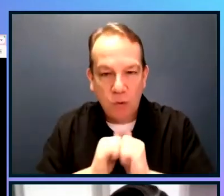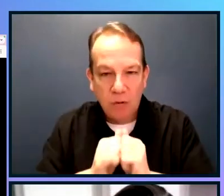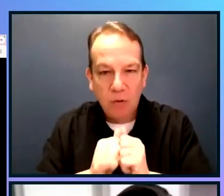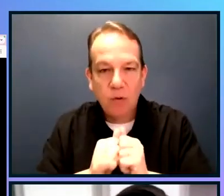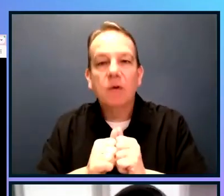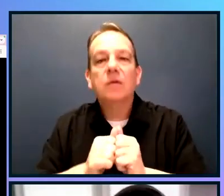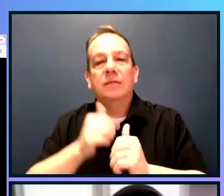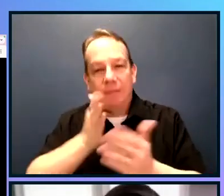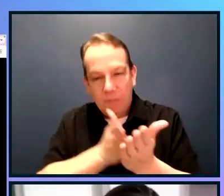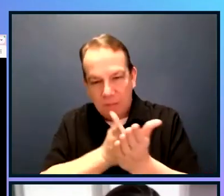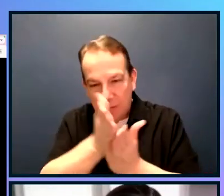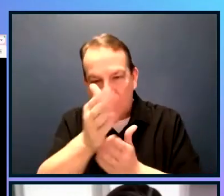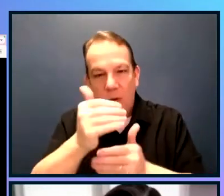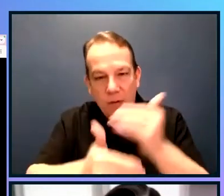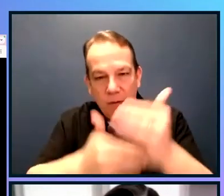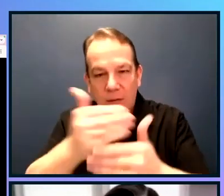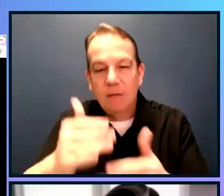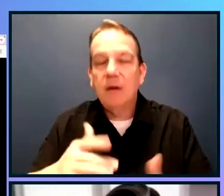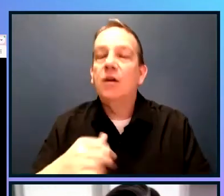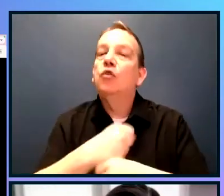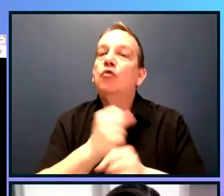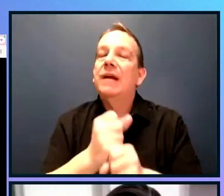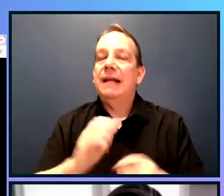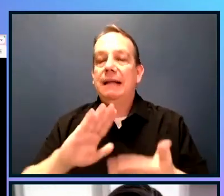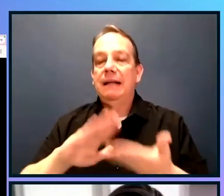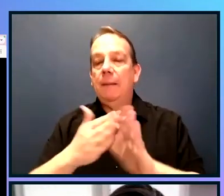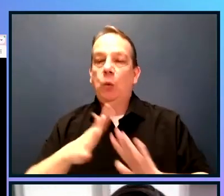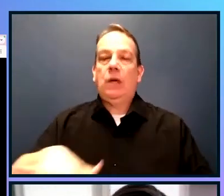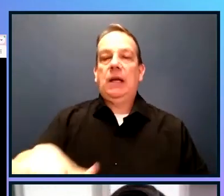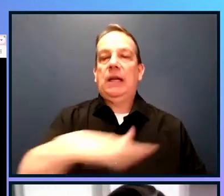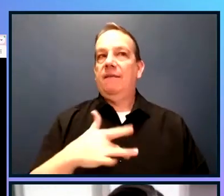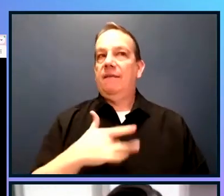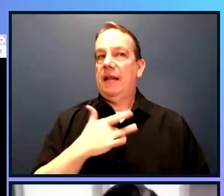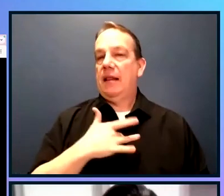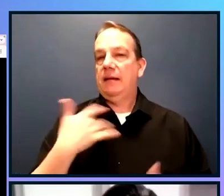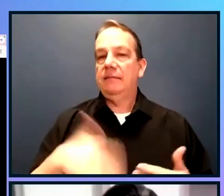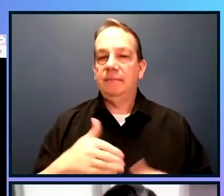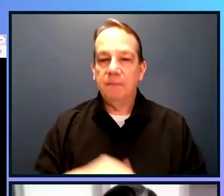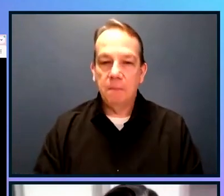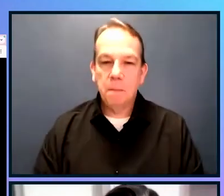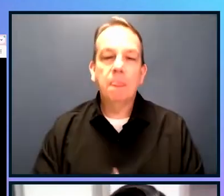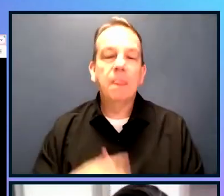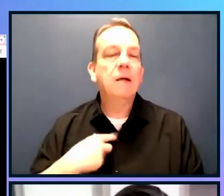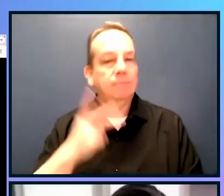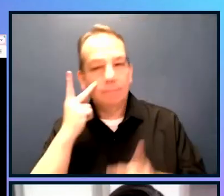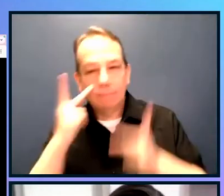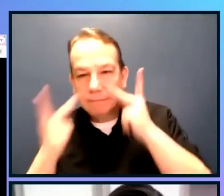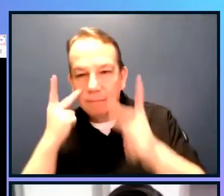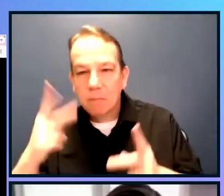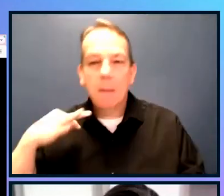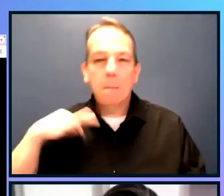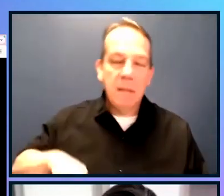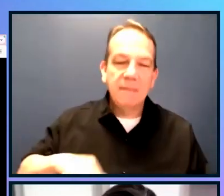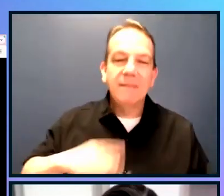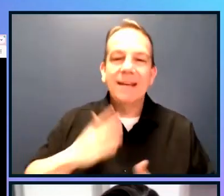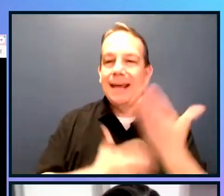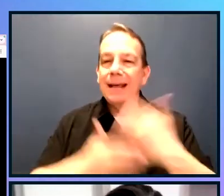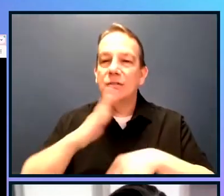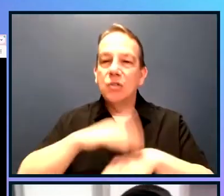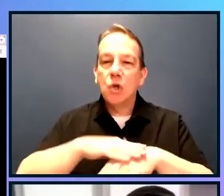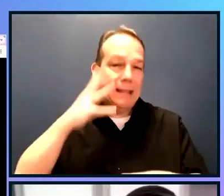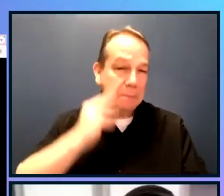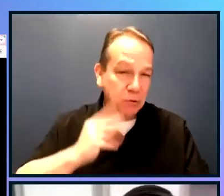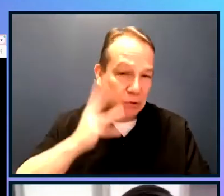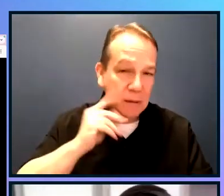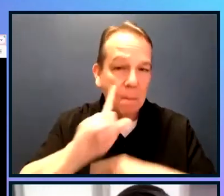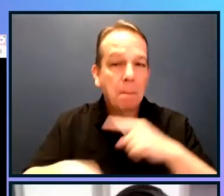together, which creates a sense of community. So we saw the benefit of hands-on experiences